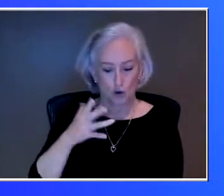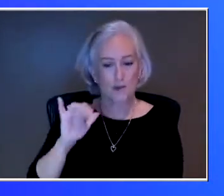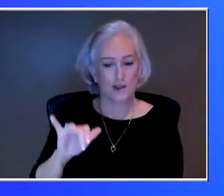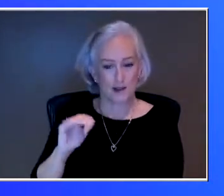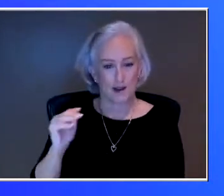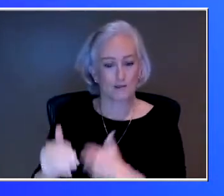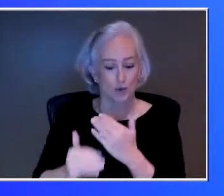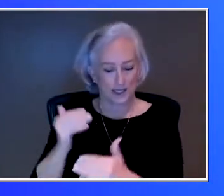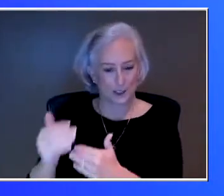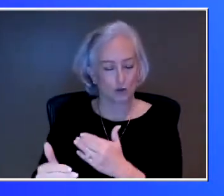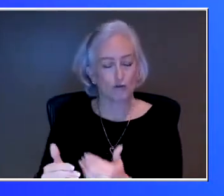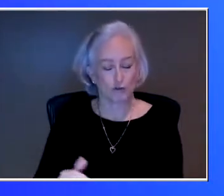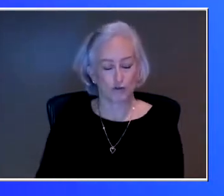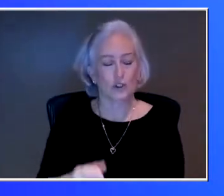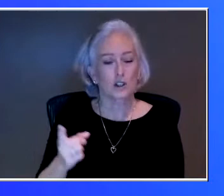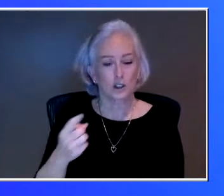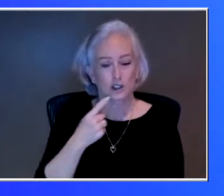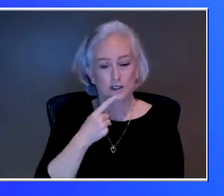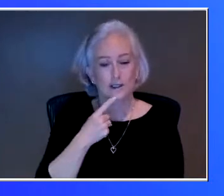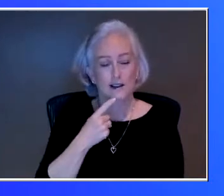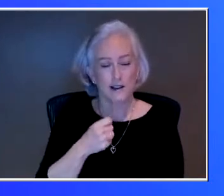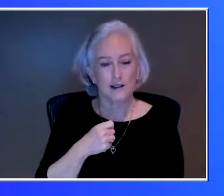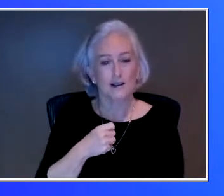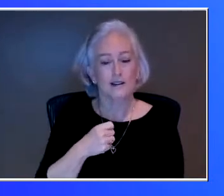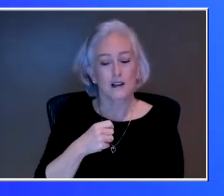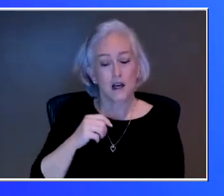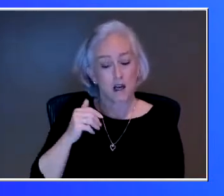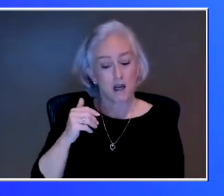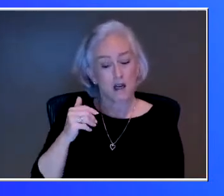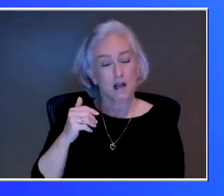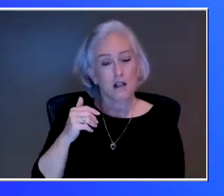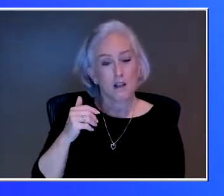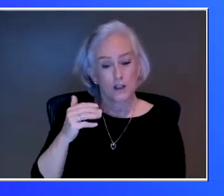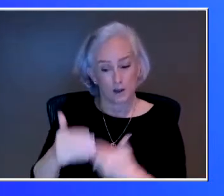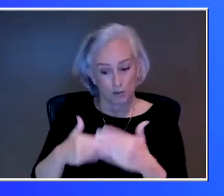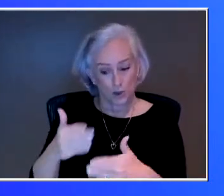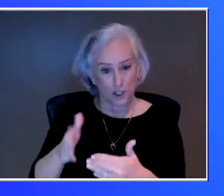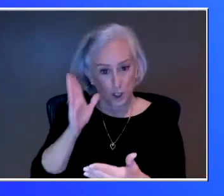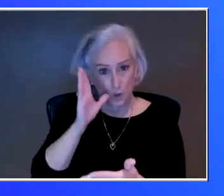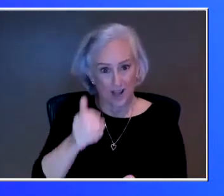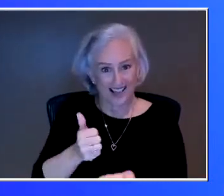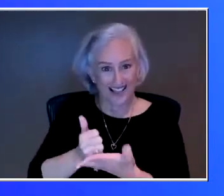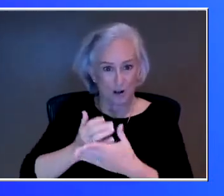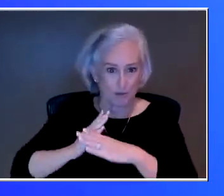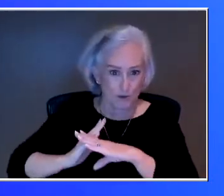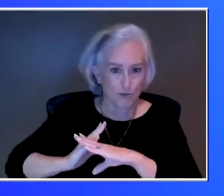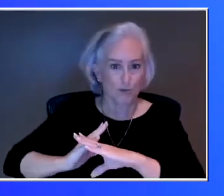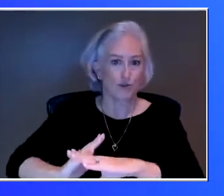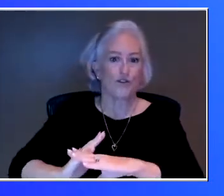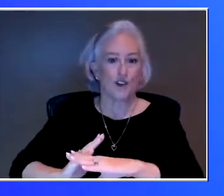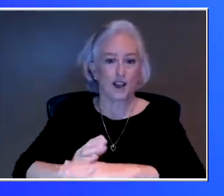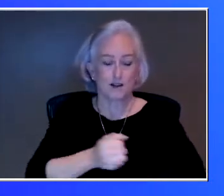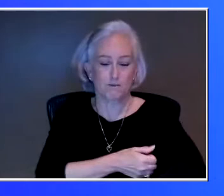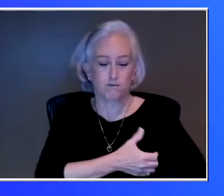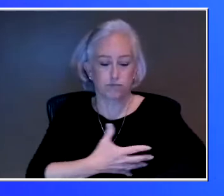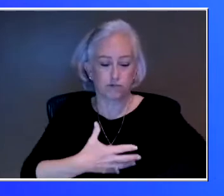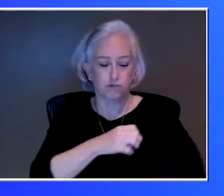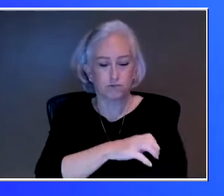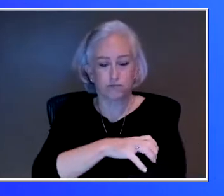talked about the procedure that could help prevent lymphedema,